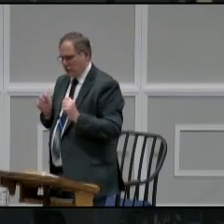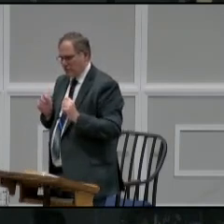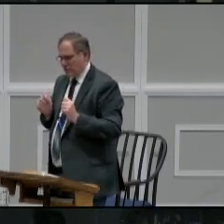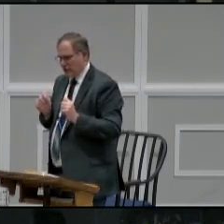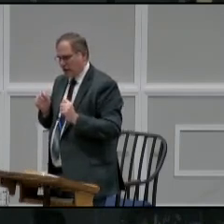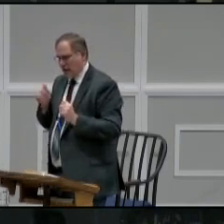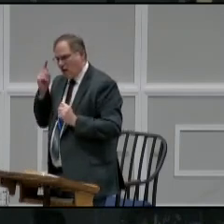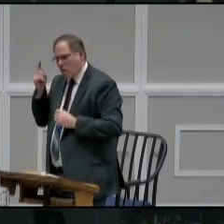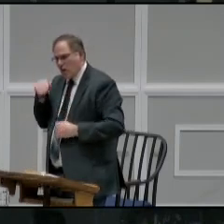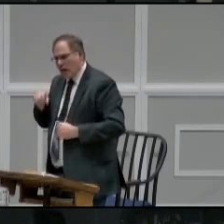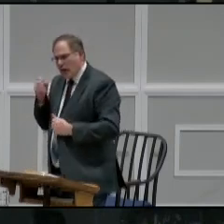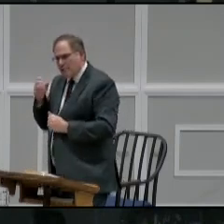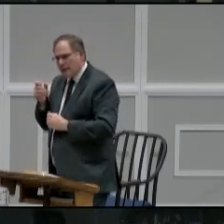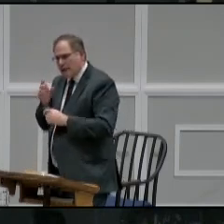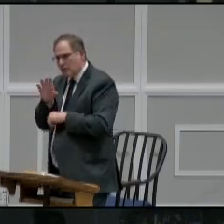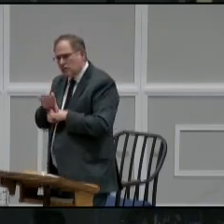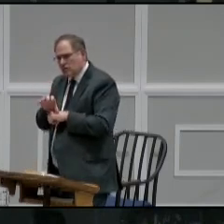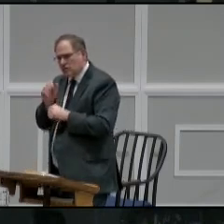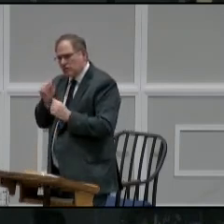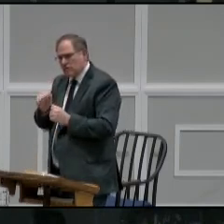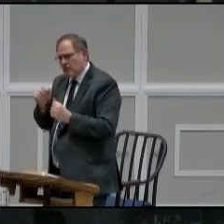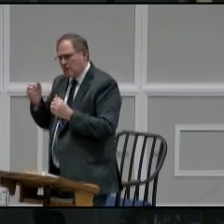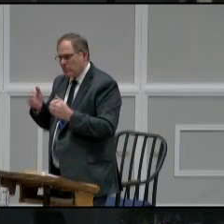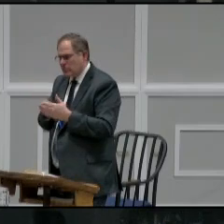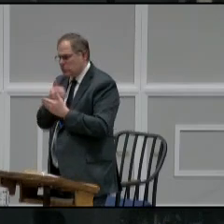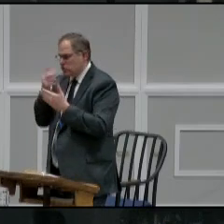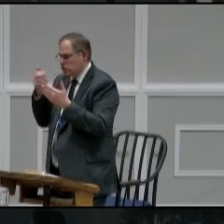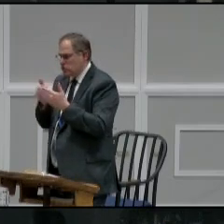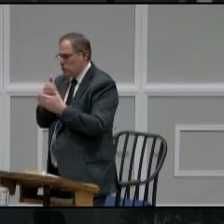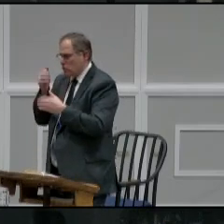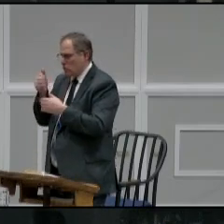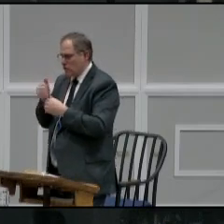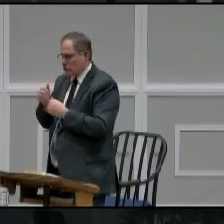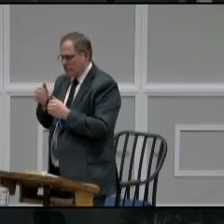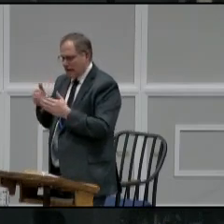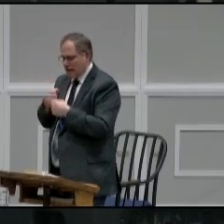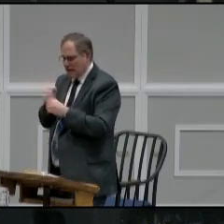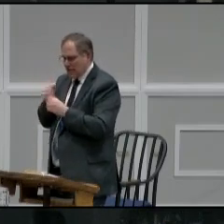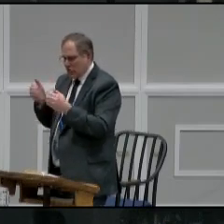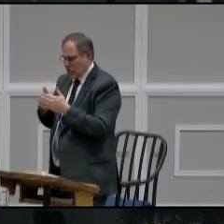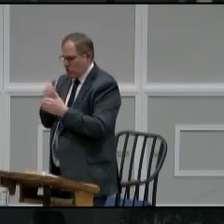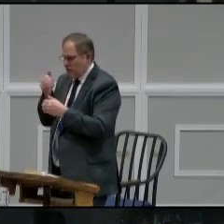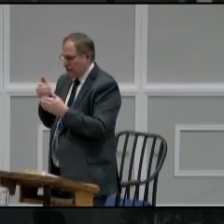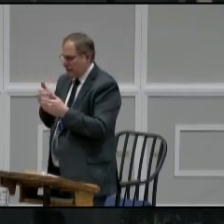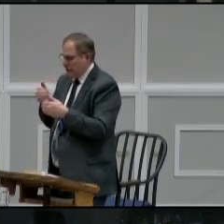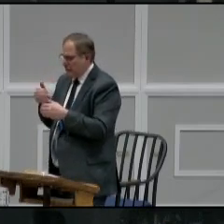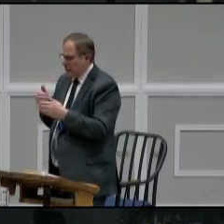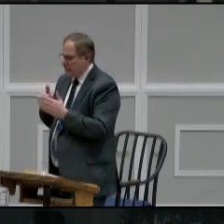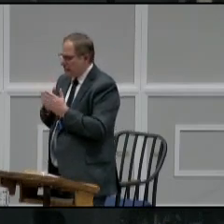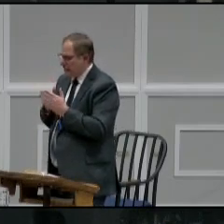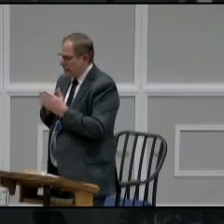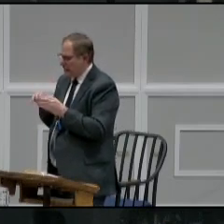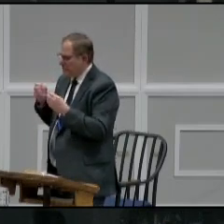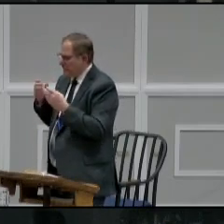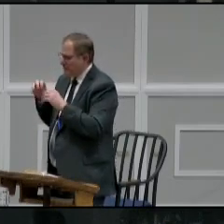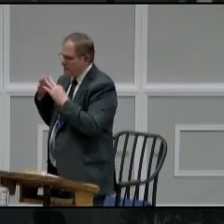I wonder how many churches could be restored to unbroken fellowship. How many families could be